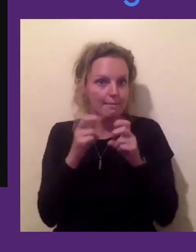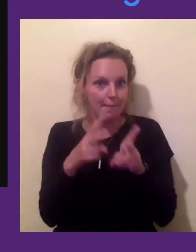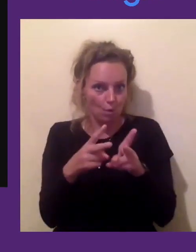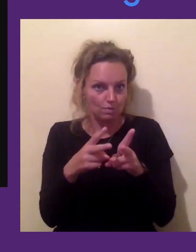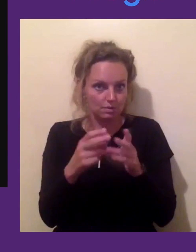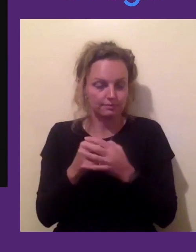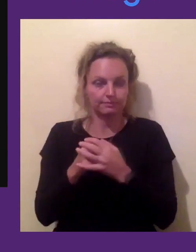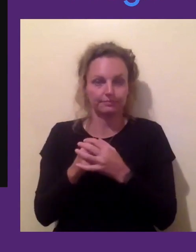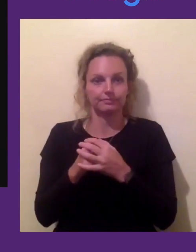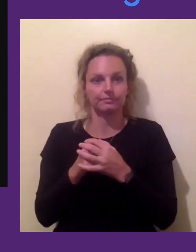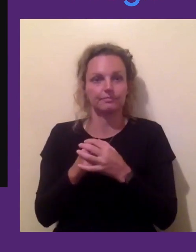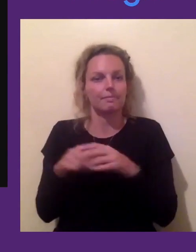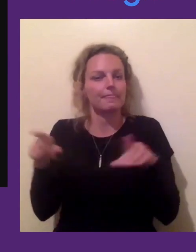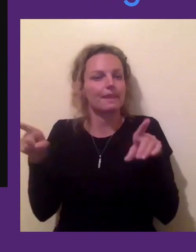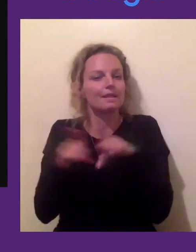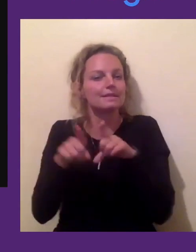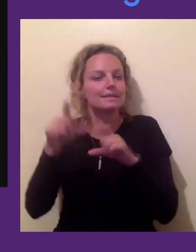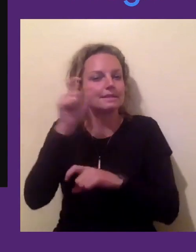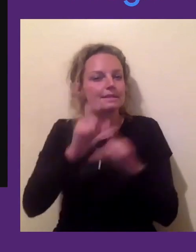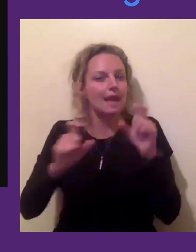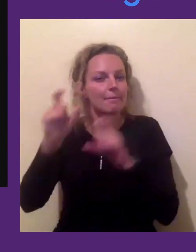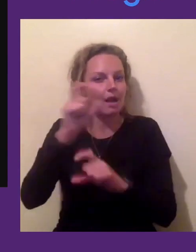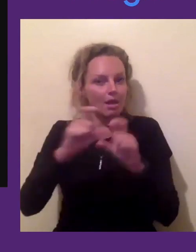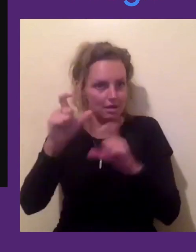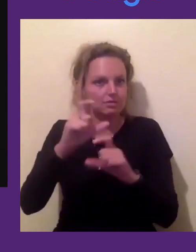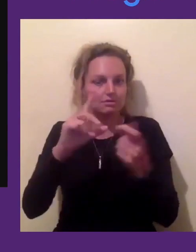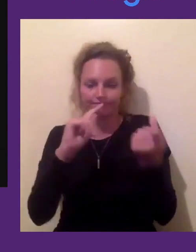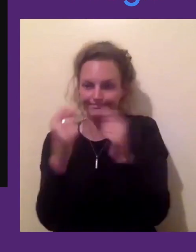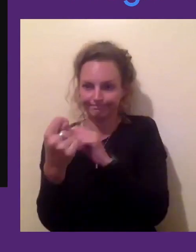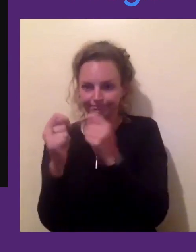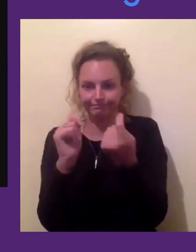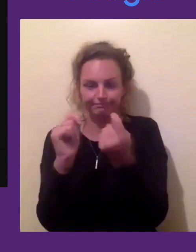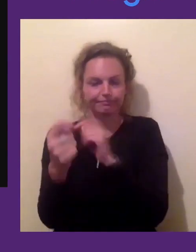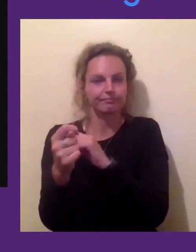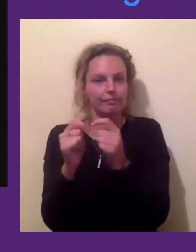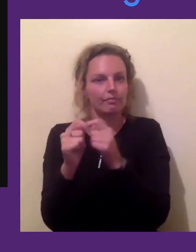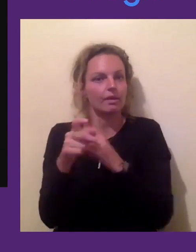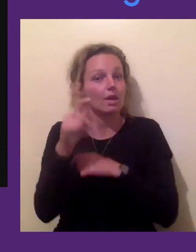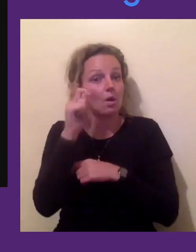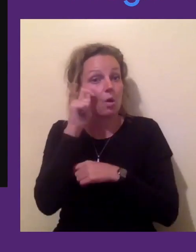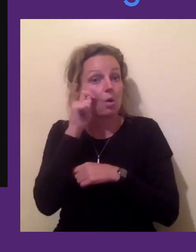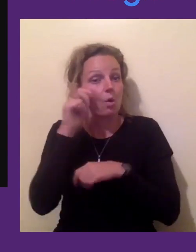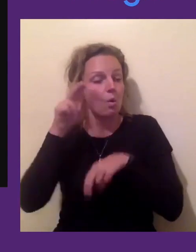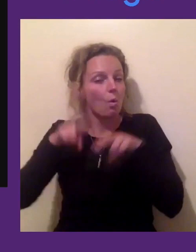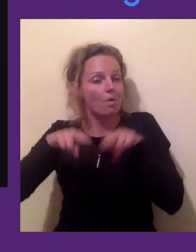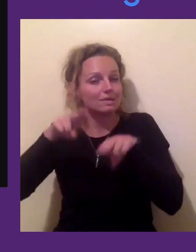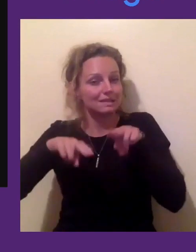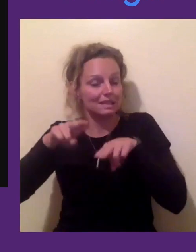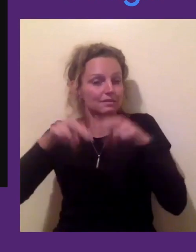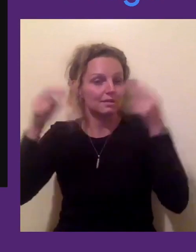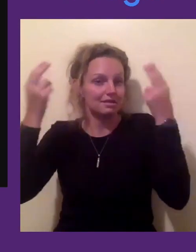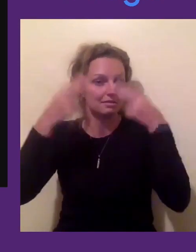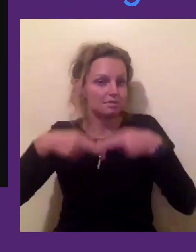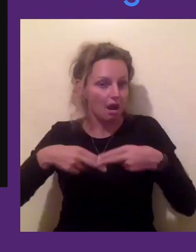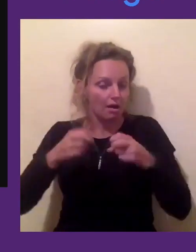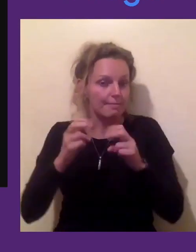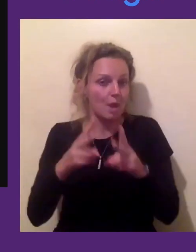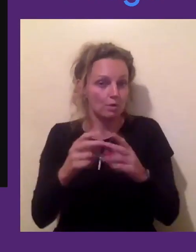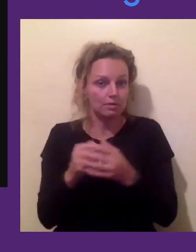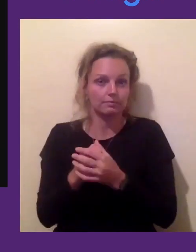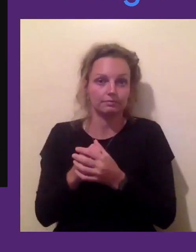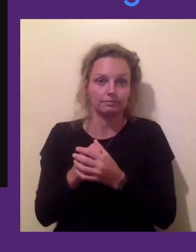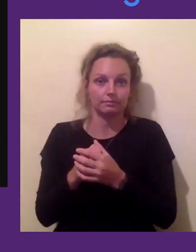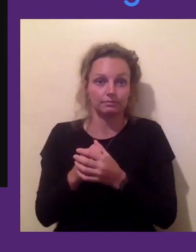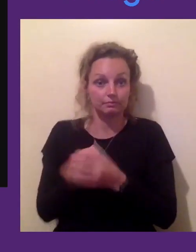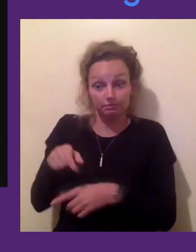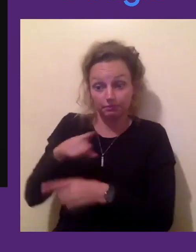are audited in dark mode, which is our default template for screens. We are aware that dark mode presents